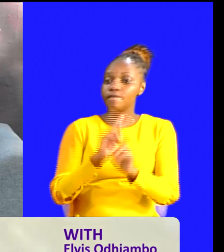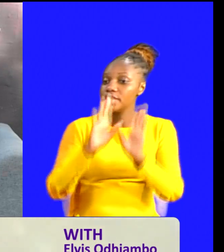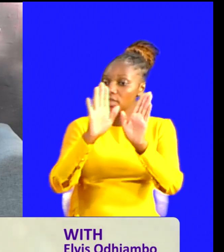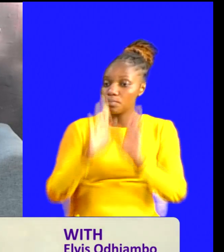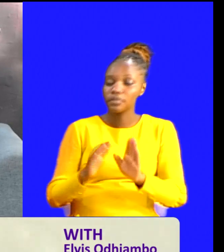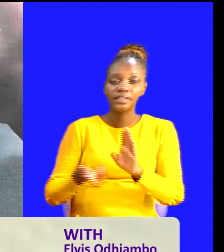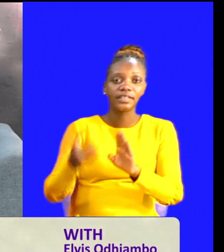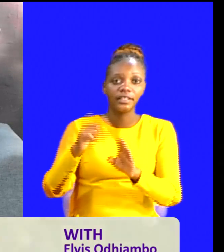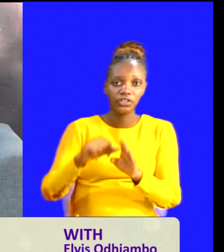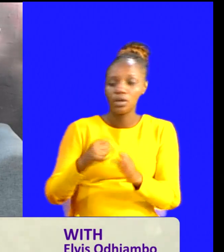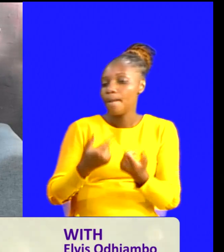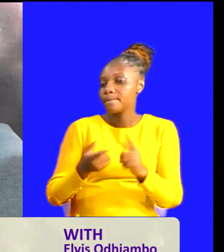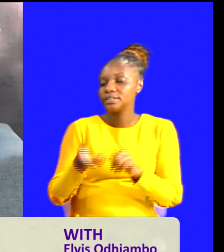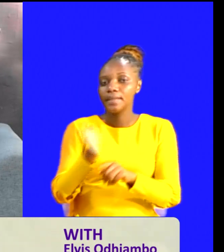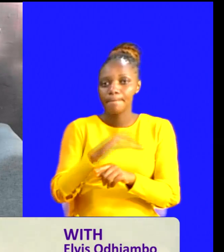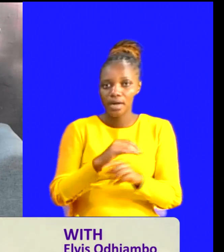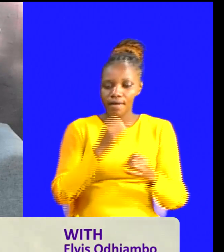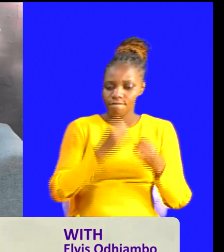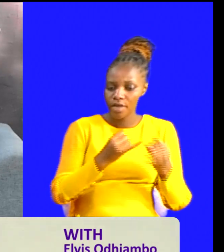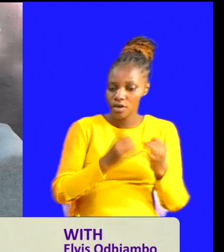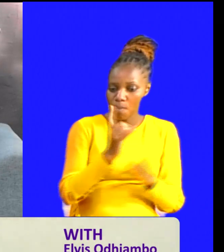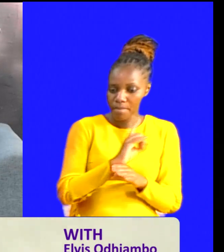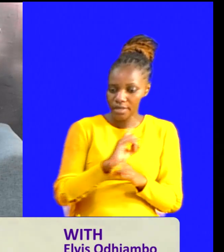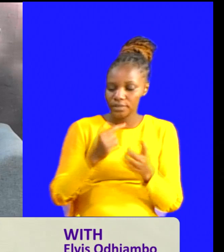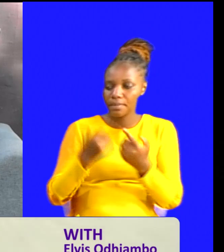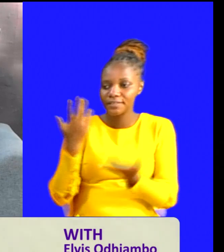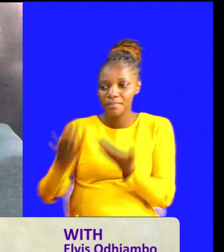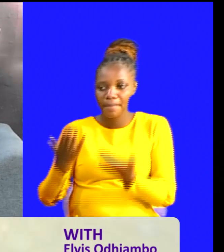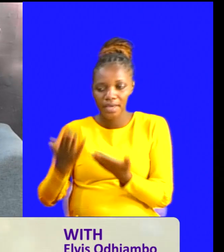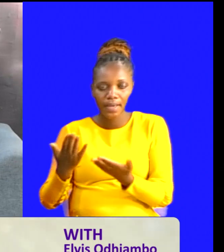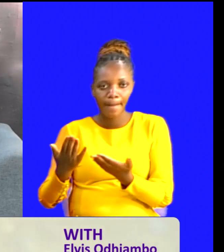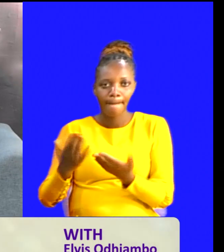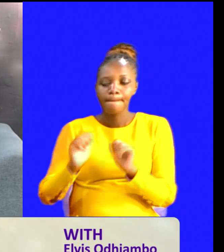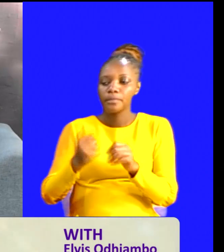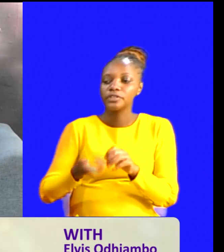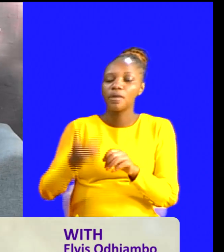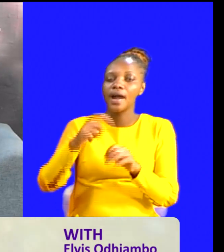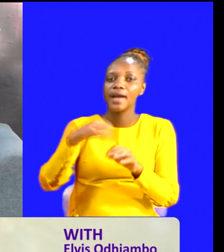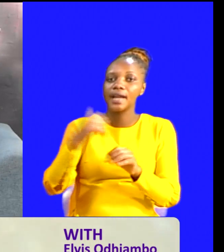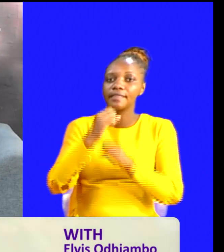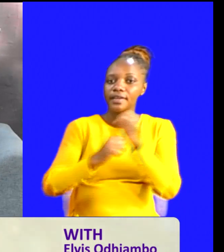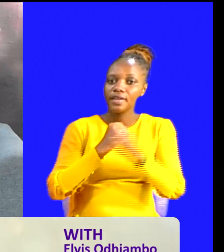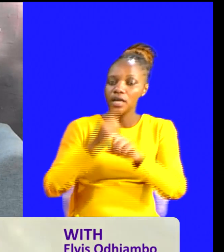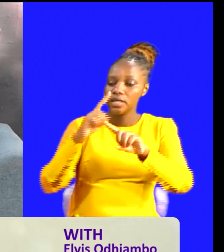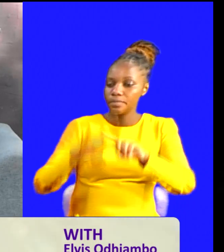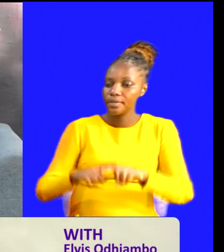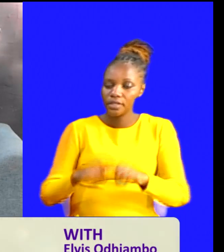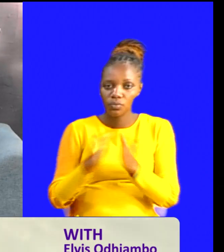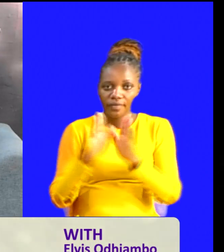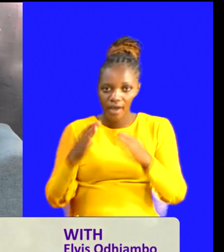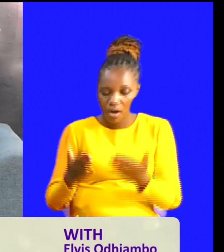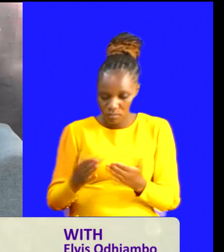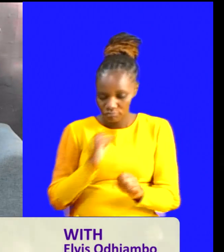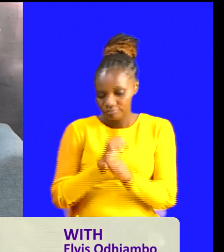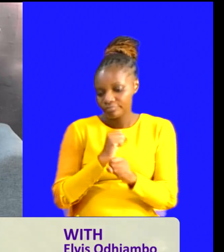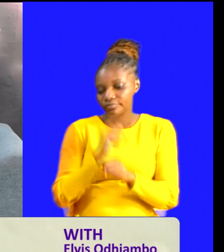came in the final minute, and maybe he might add another year depending on how he's going to perform this